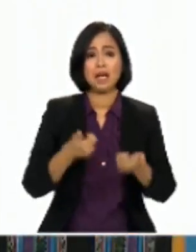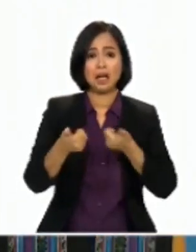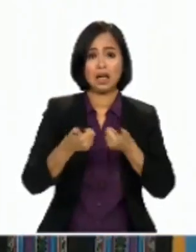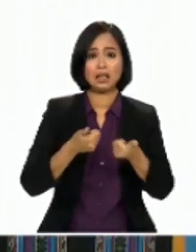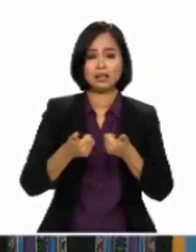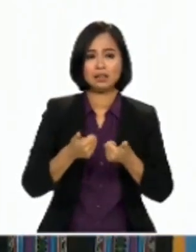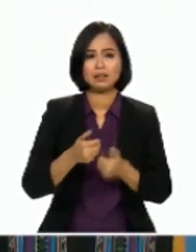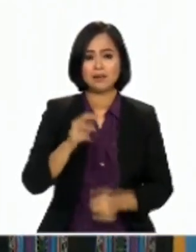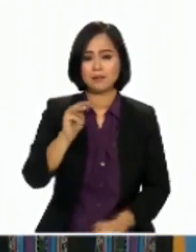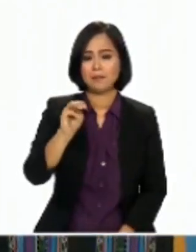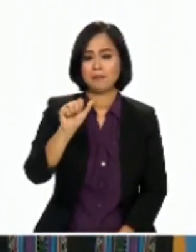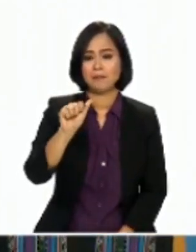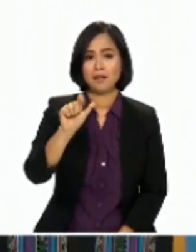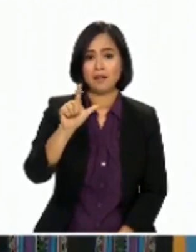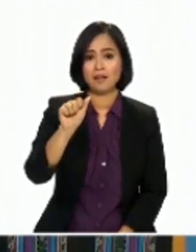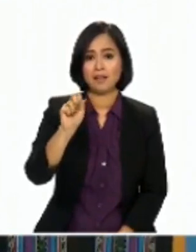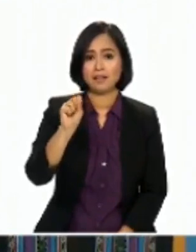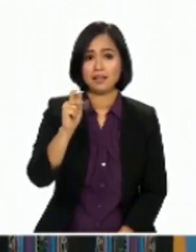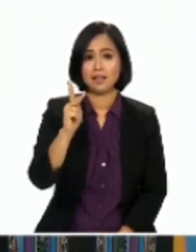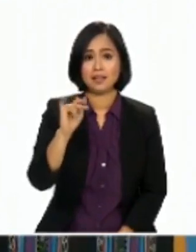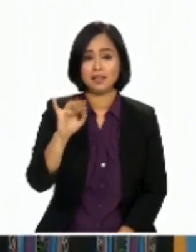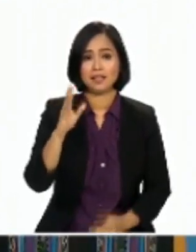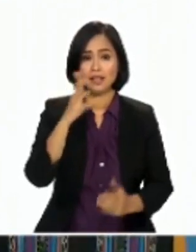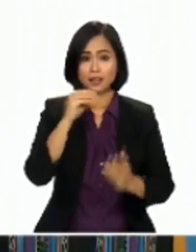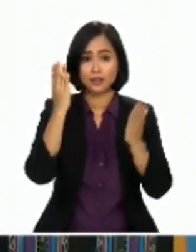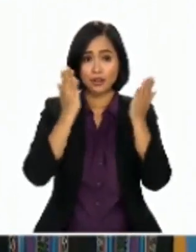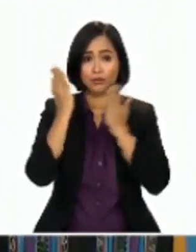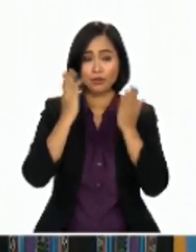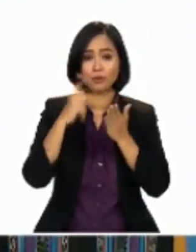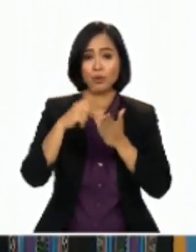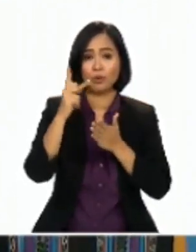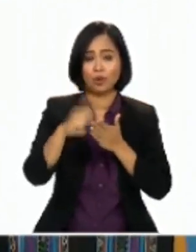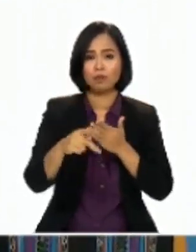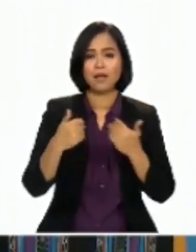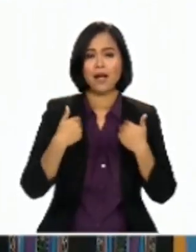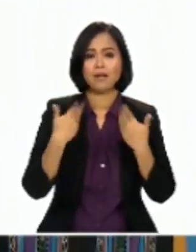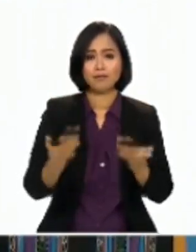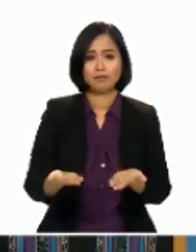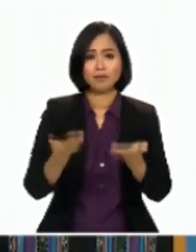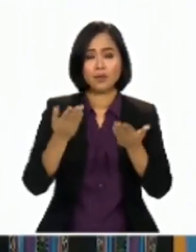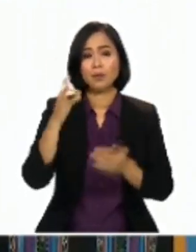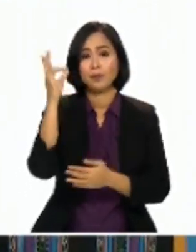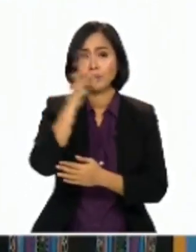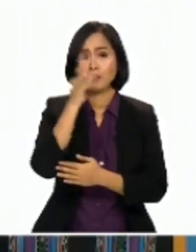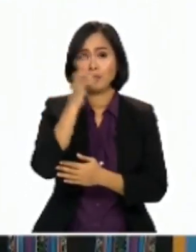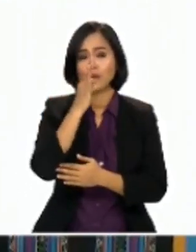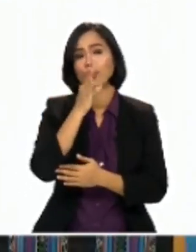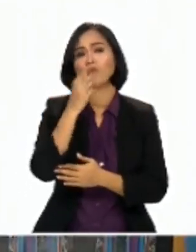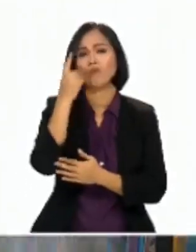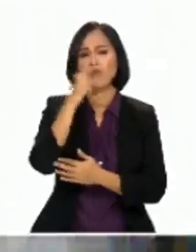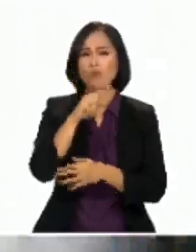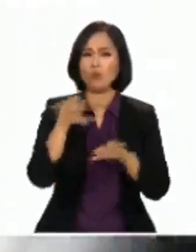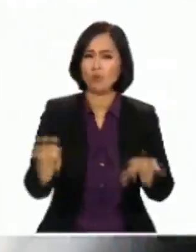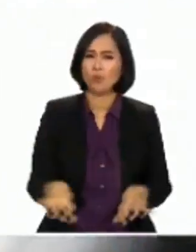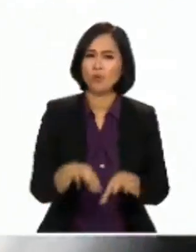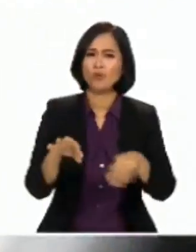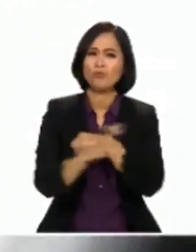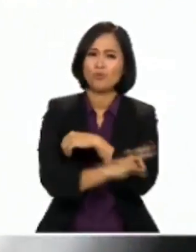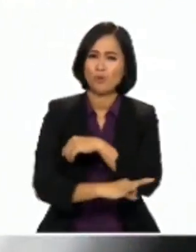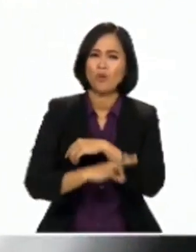Malasakit at Servicio program has of course reached the Filipinos who labor in foreign